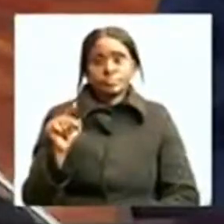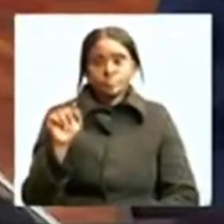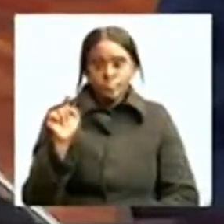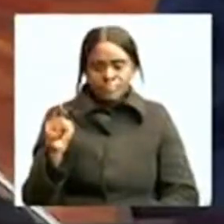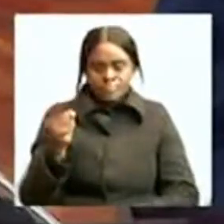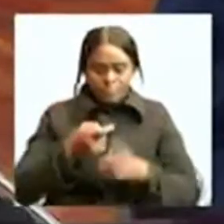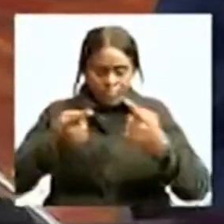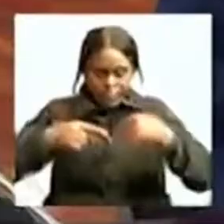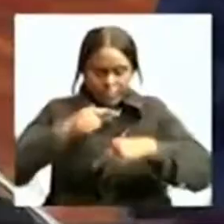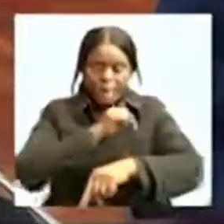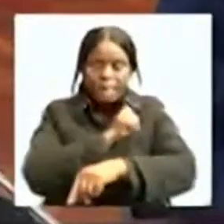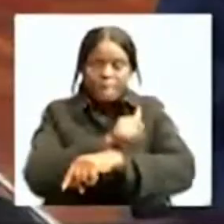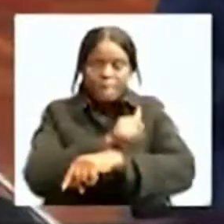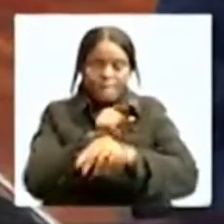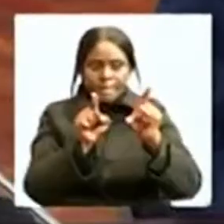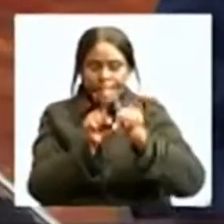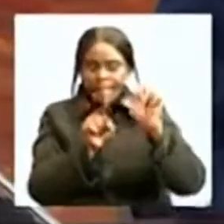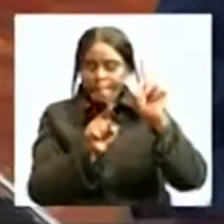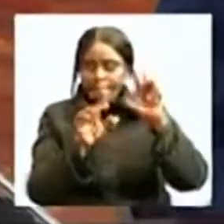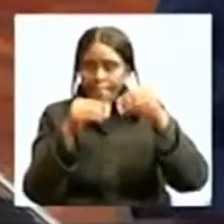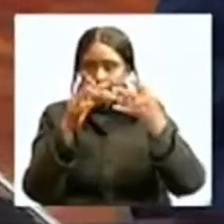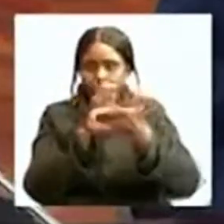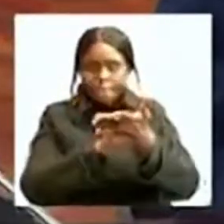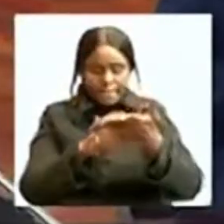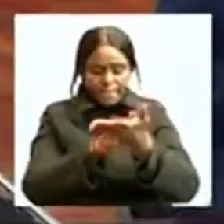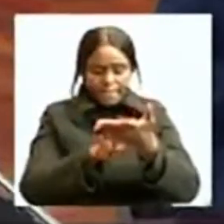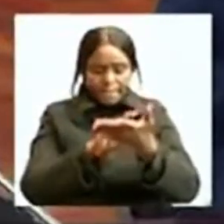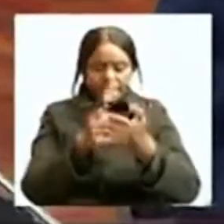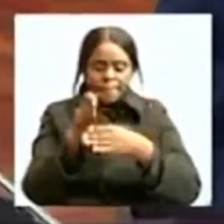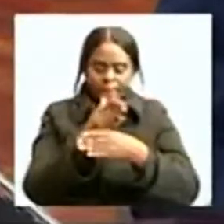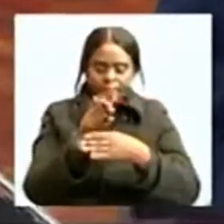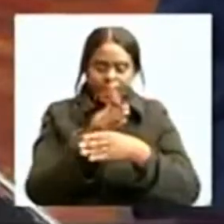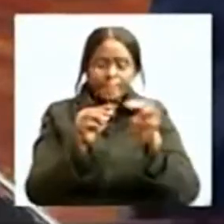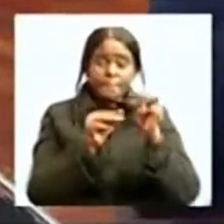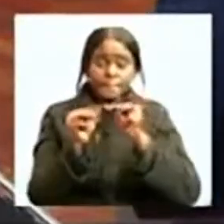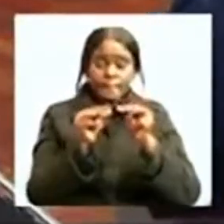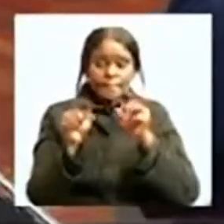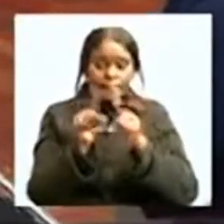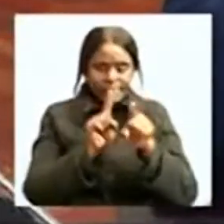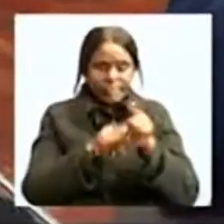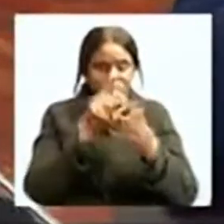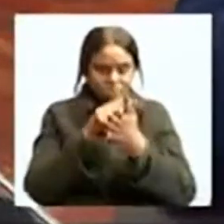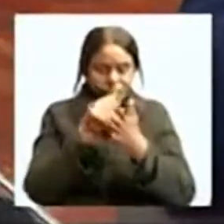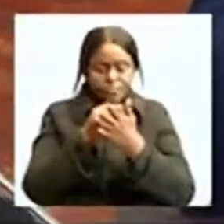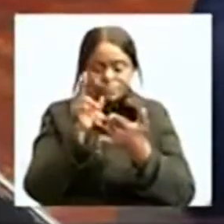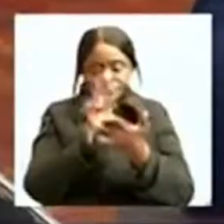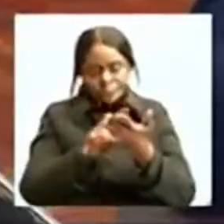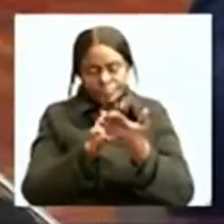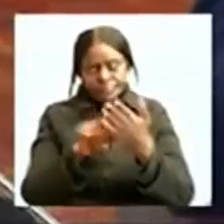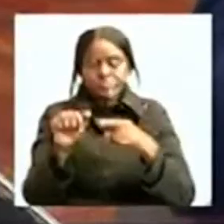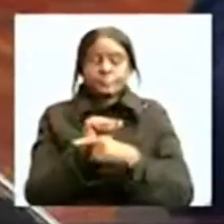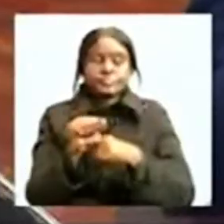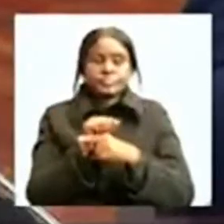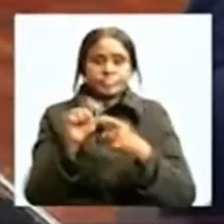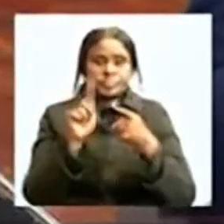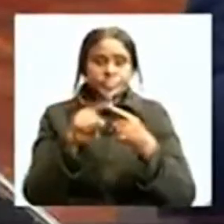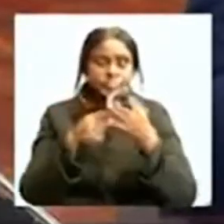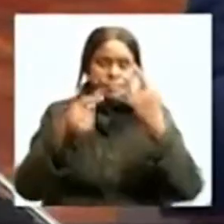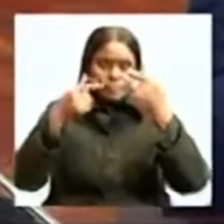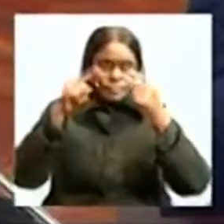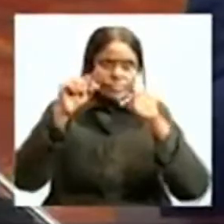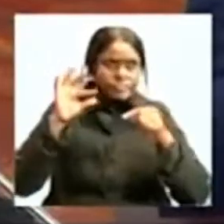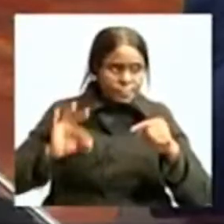from the local authority. D. Providing basic business management and financial literacy training to the